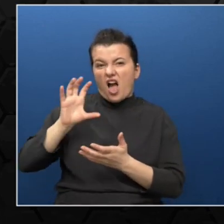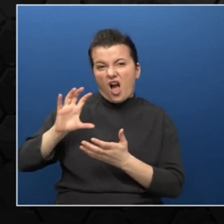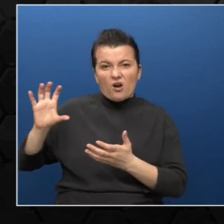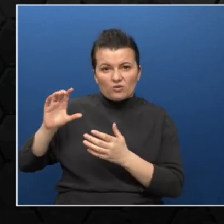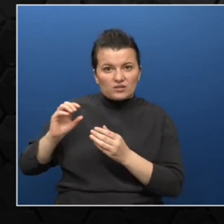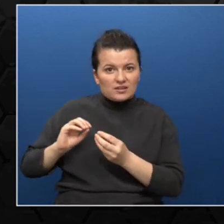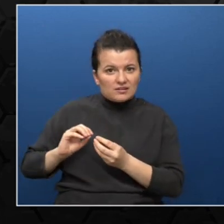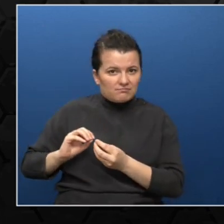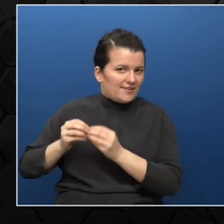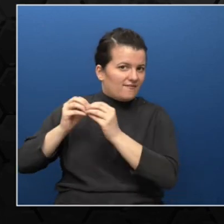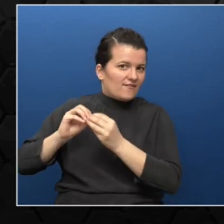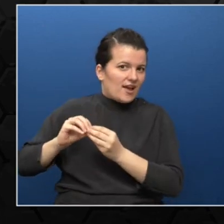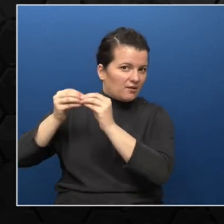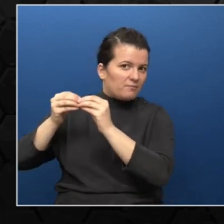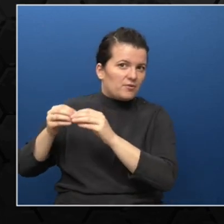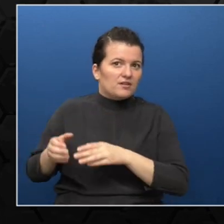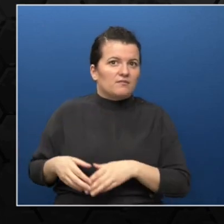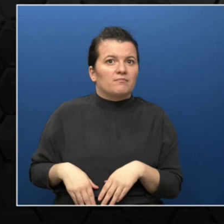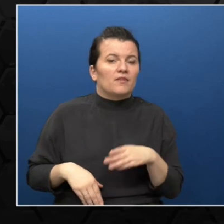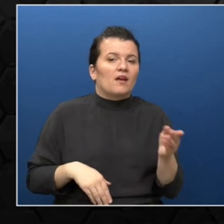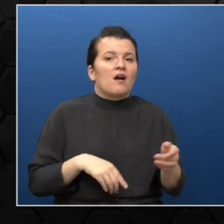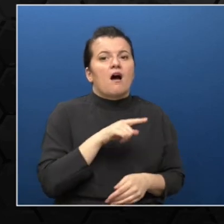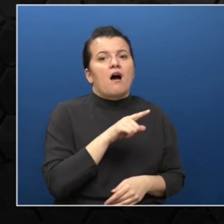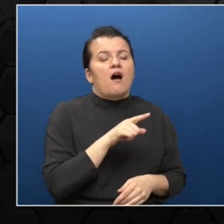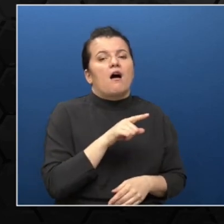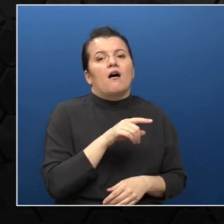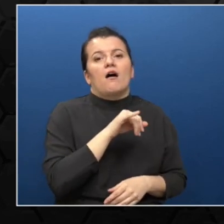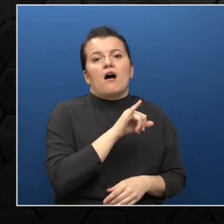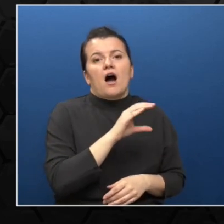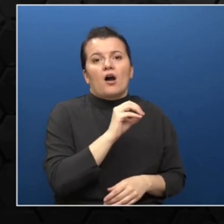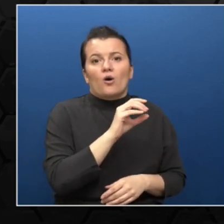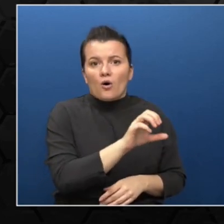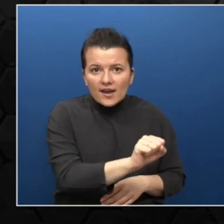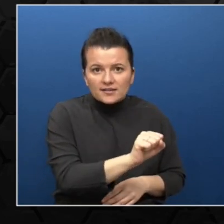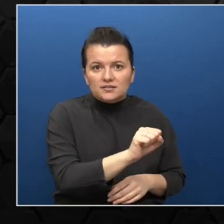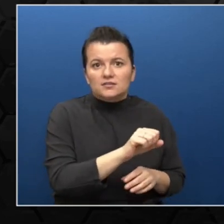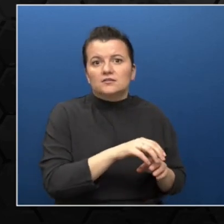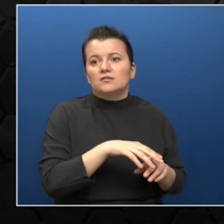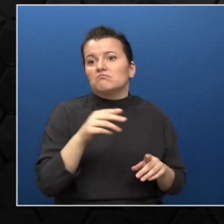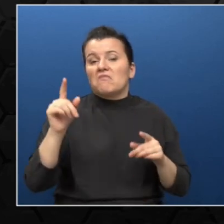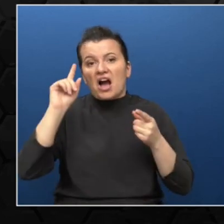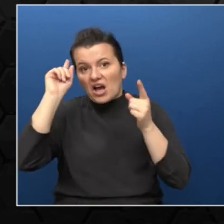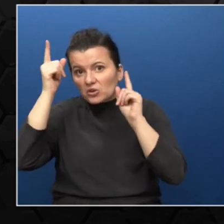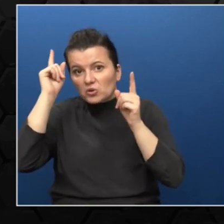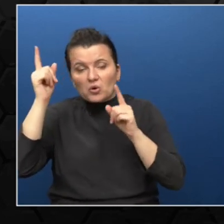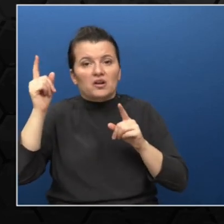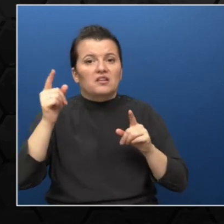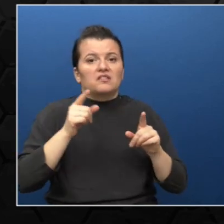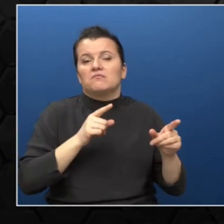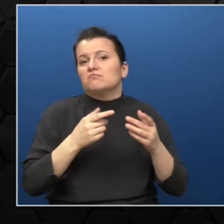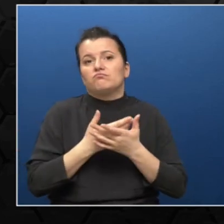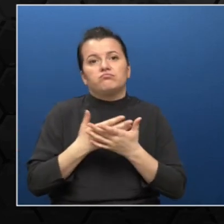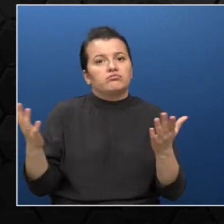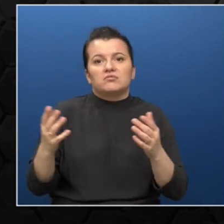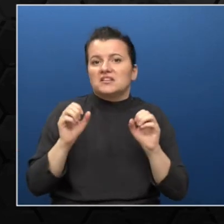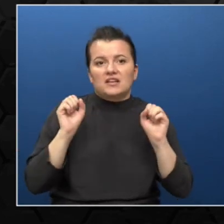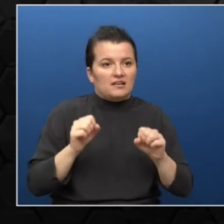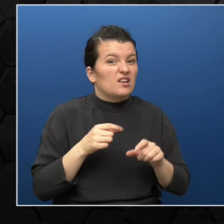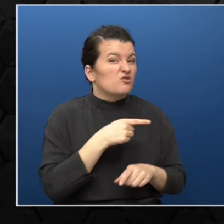native iOS or Android developer. So this is one difference.